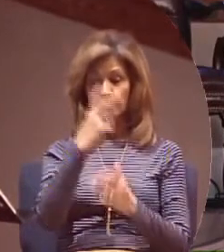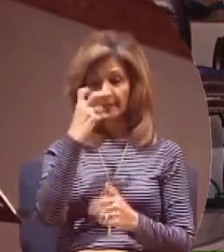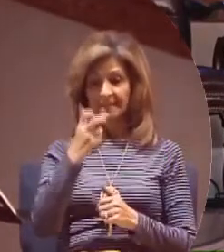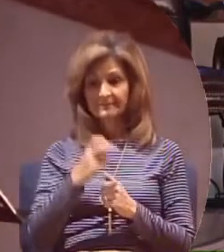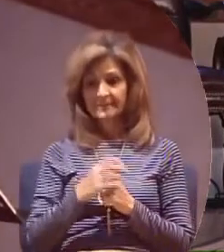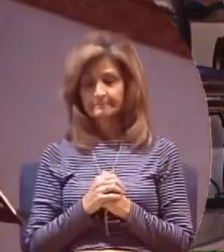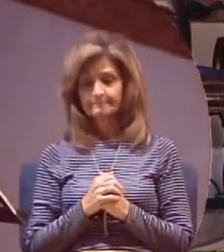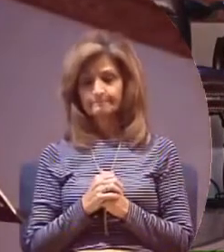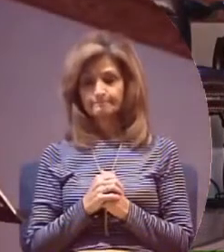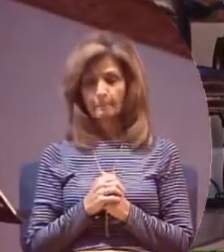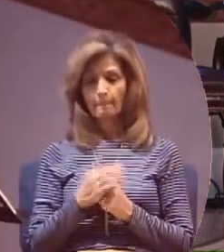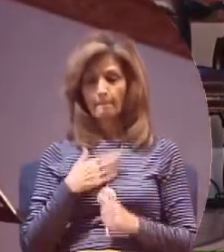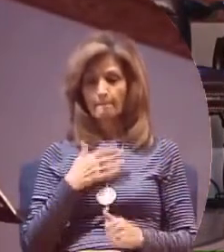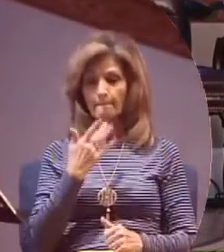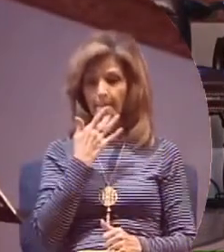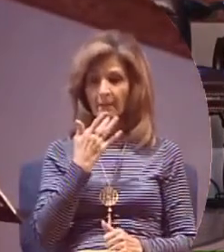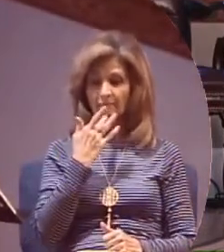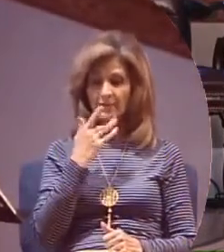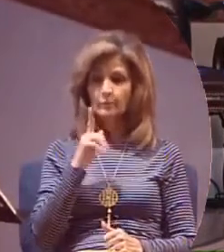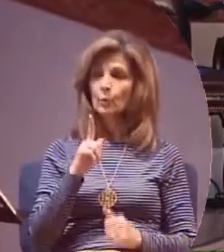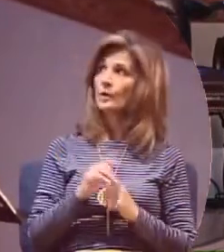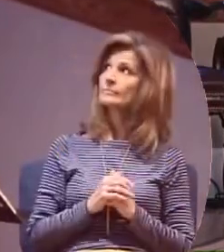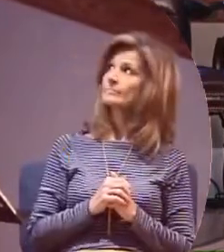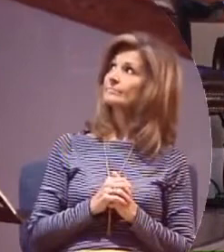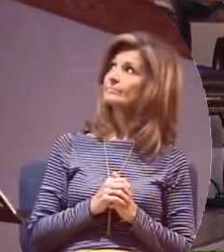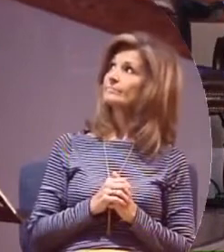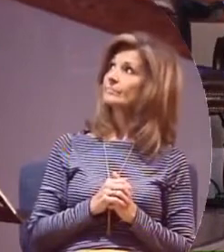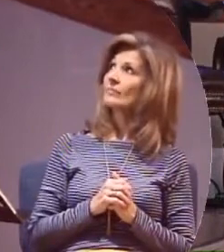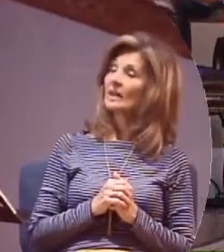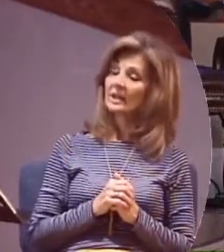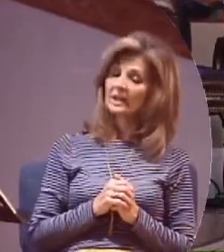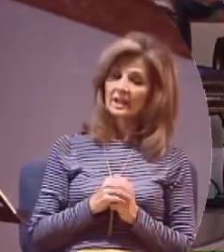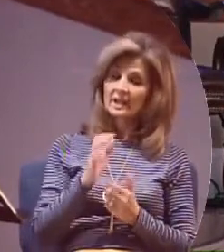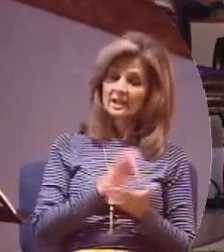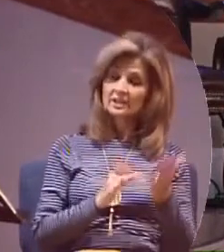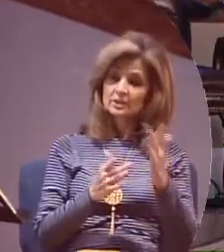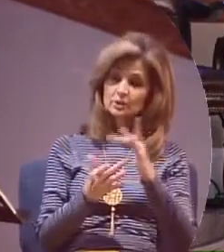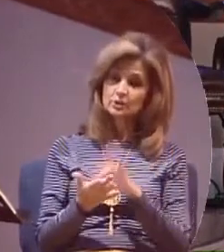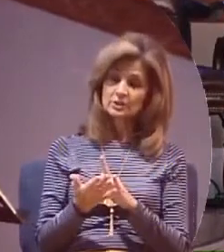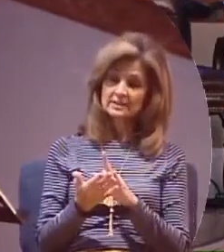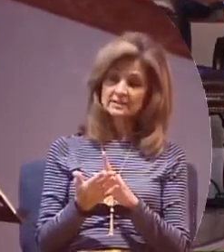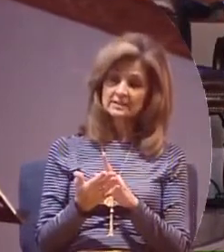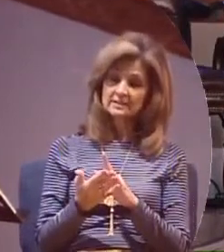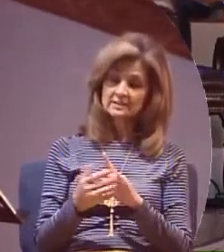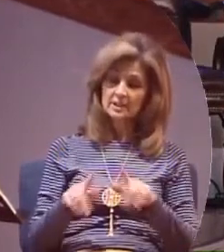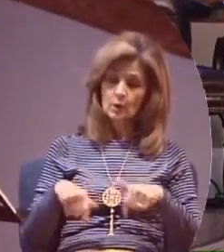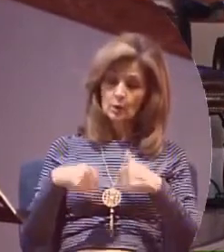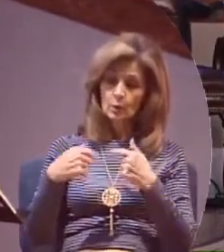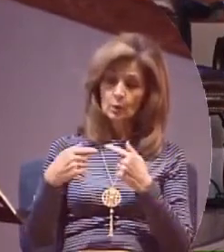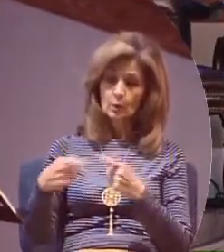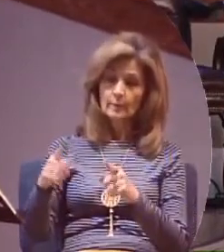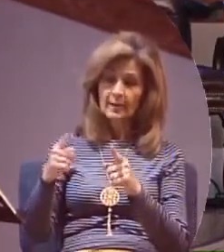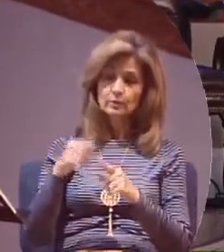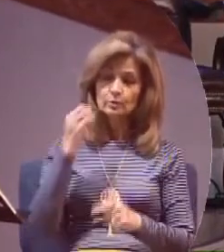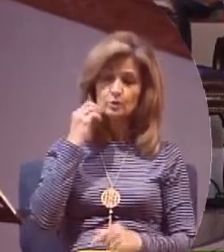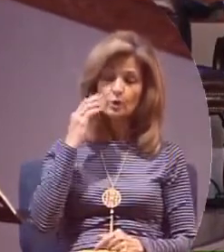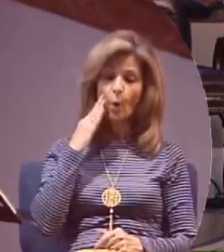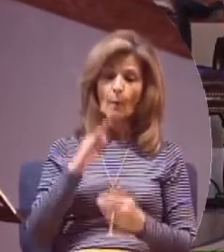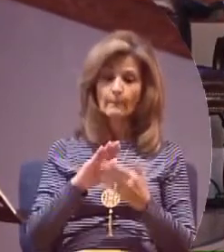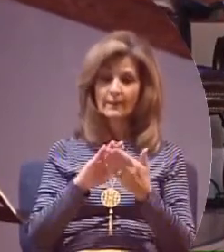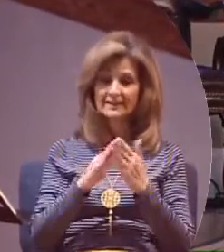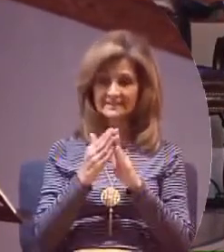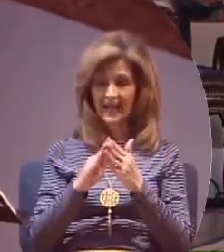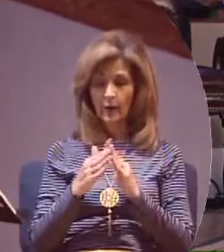Unbelief. Here's my favorite one. Can I tell you this? Jesus has gone back to his hometown.